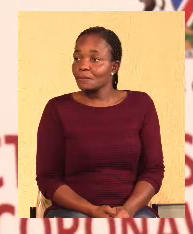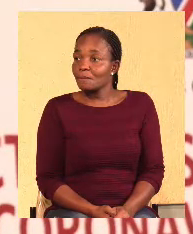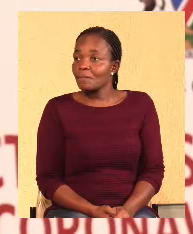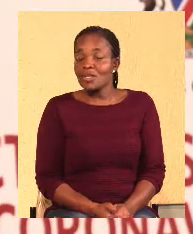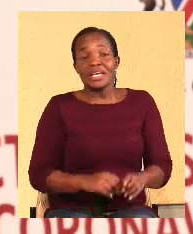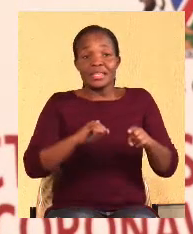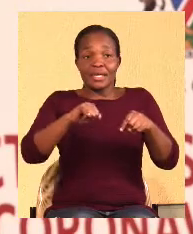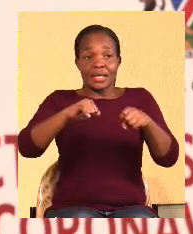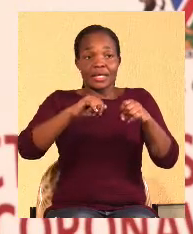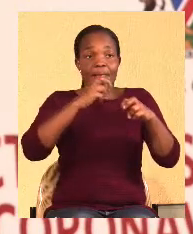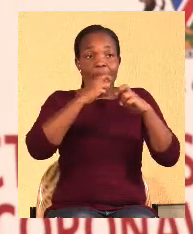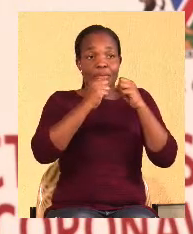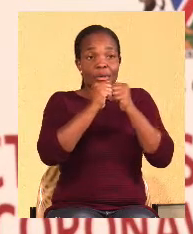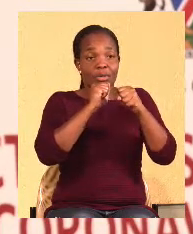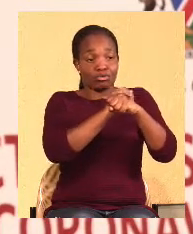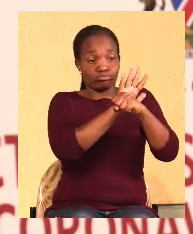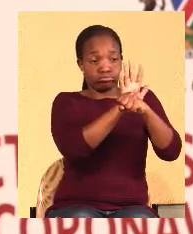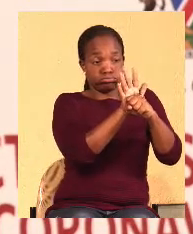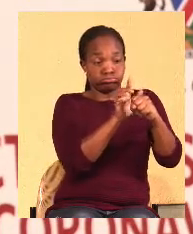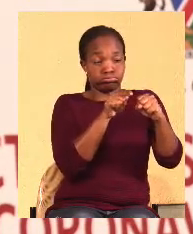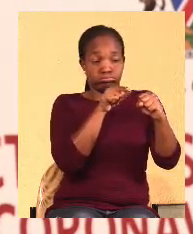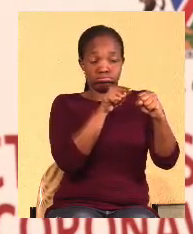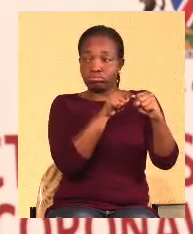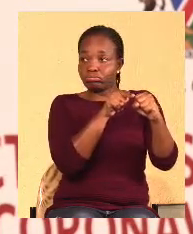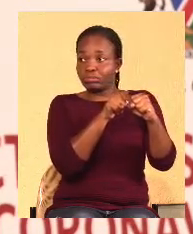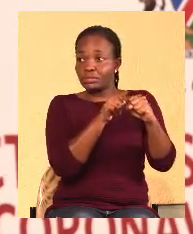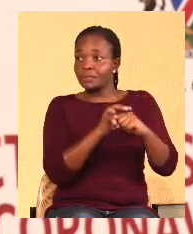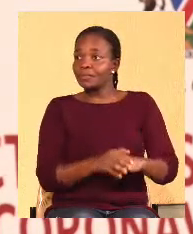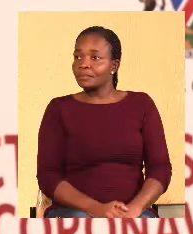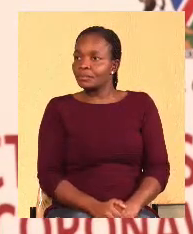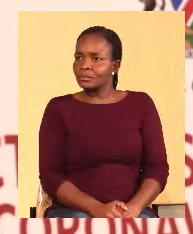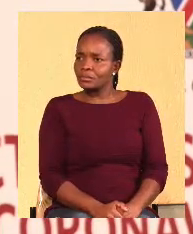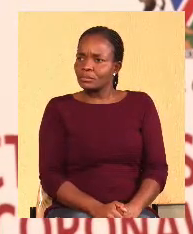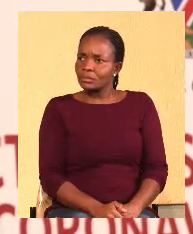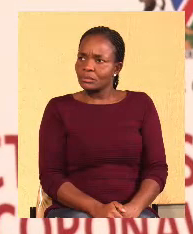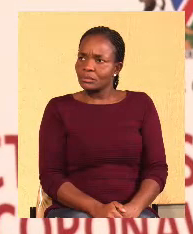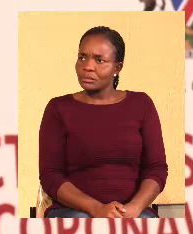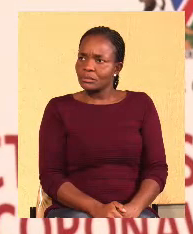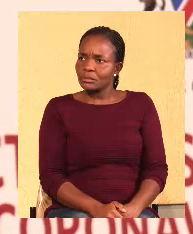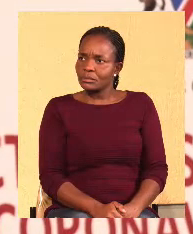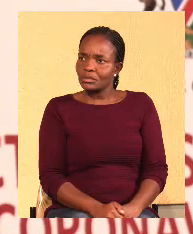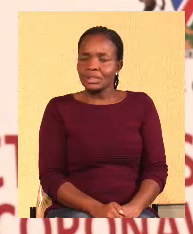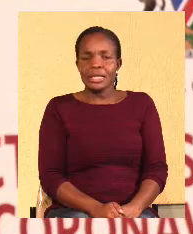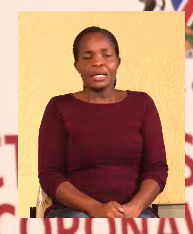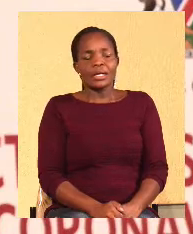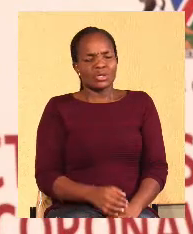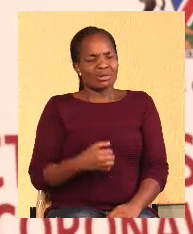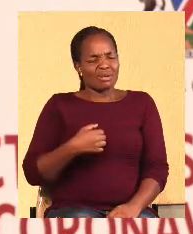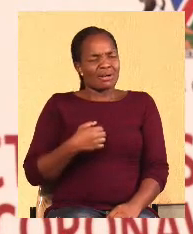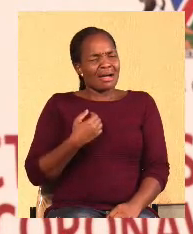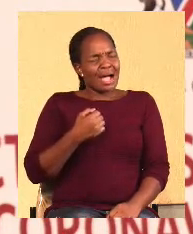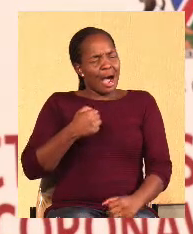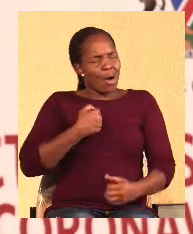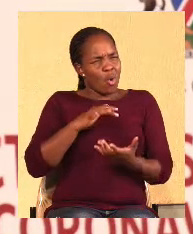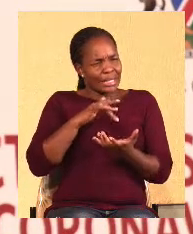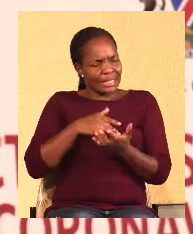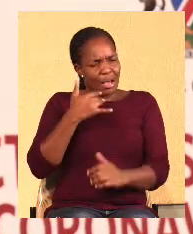COVID-related issues, calls received and query registered range from COVID-related issues